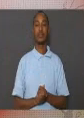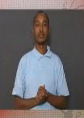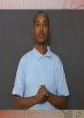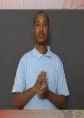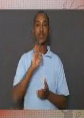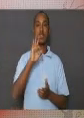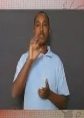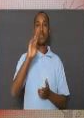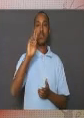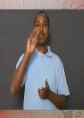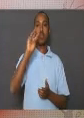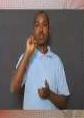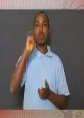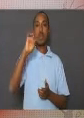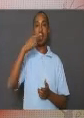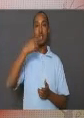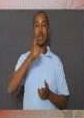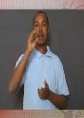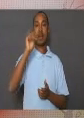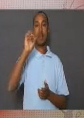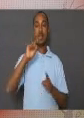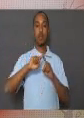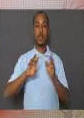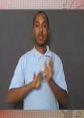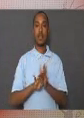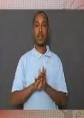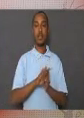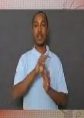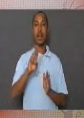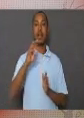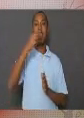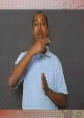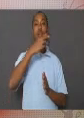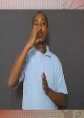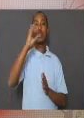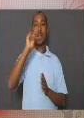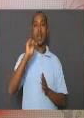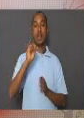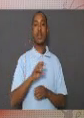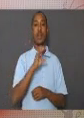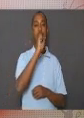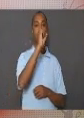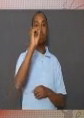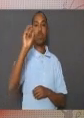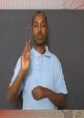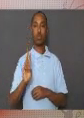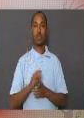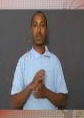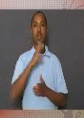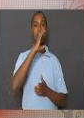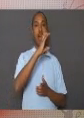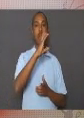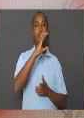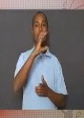Fumigant pesticides such as hydrogen cyanide, sulfur dioxide,